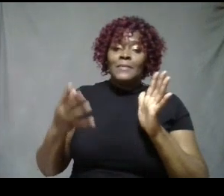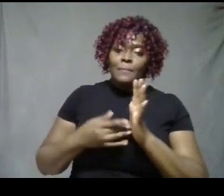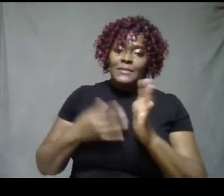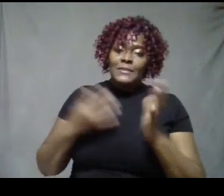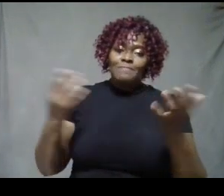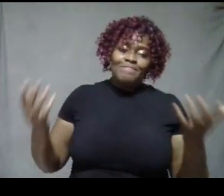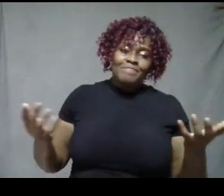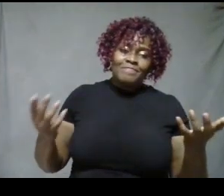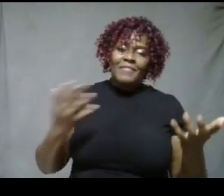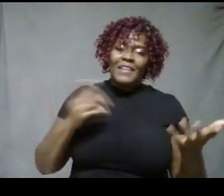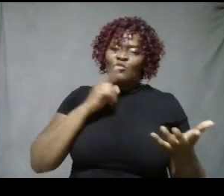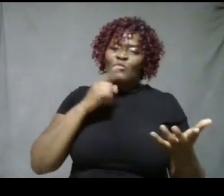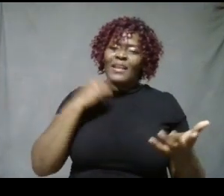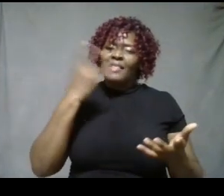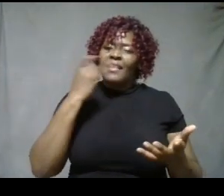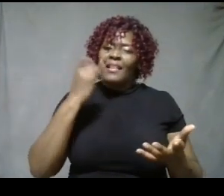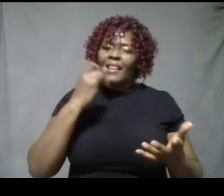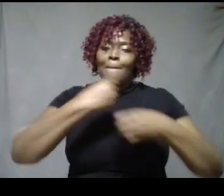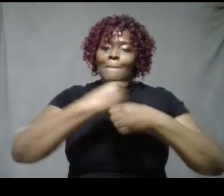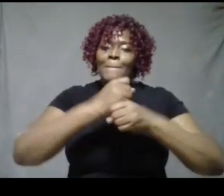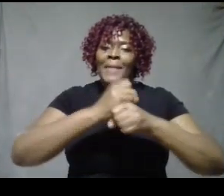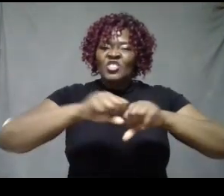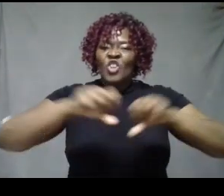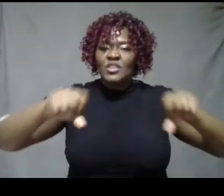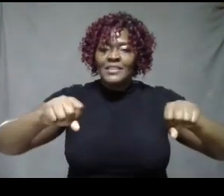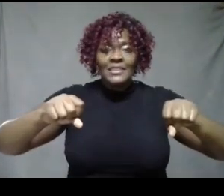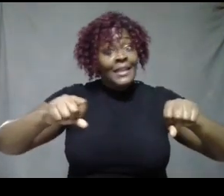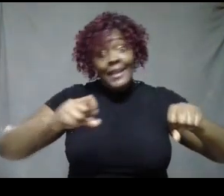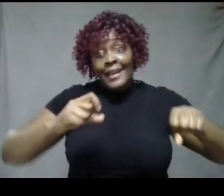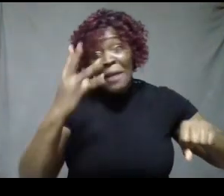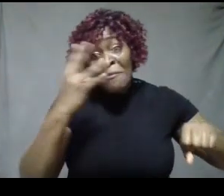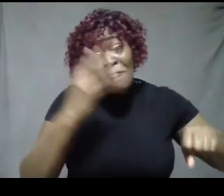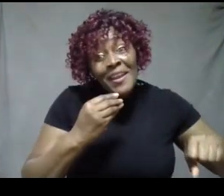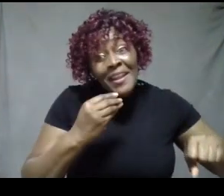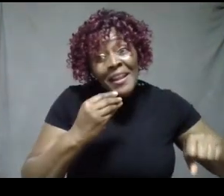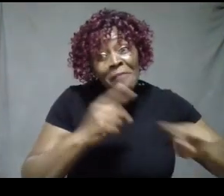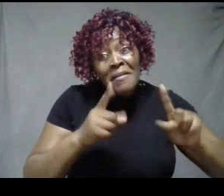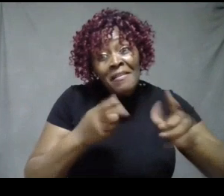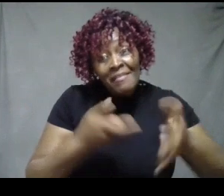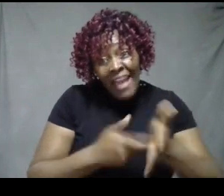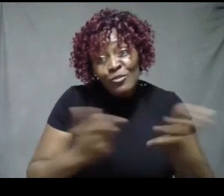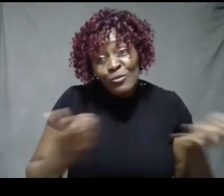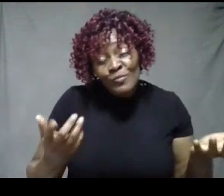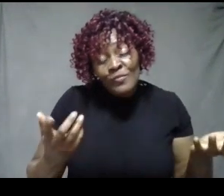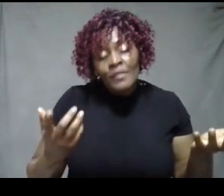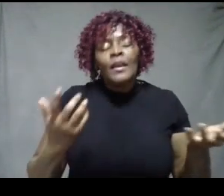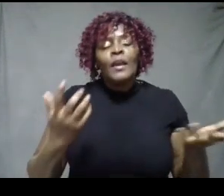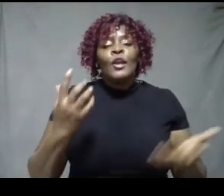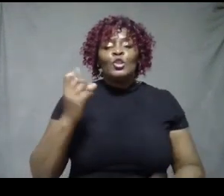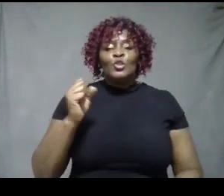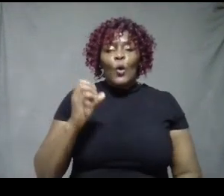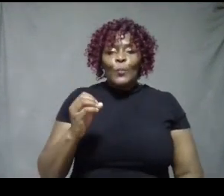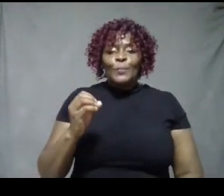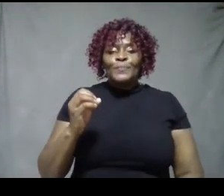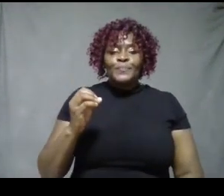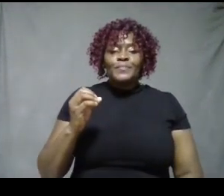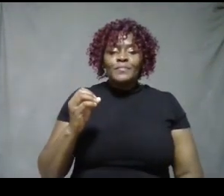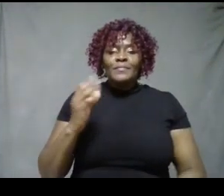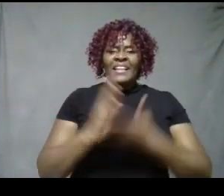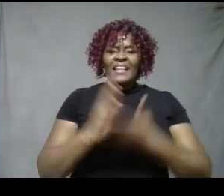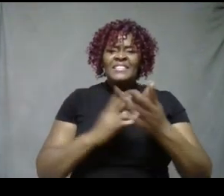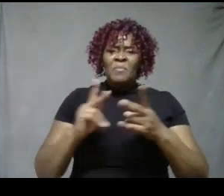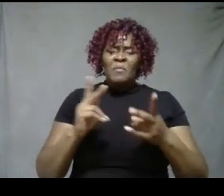it's like making sausage. It's not pretty, okay? But you have to do it. And I mean, some people, they could go